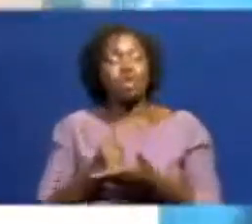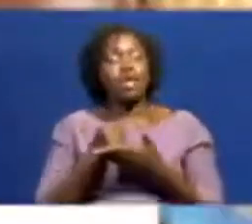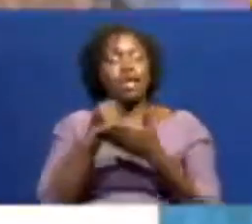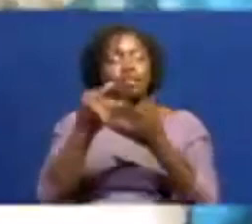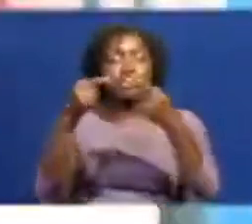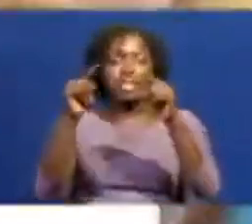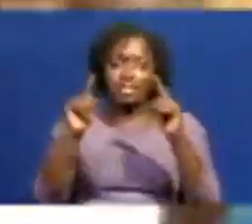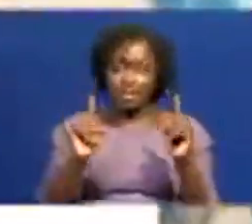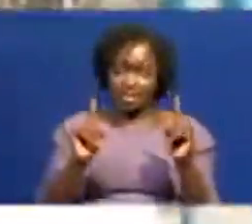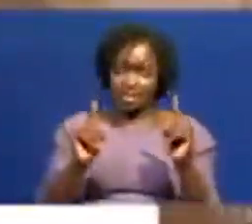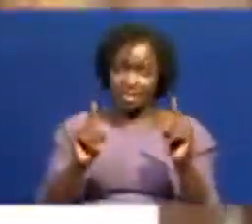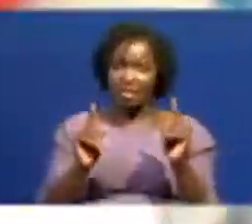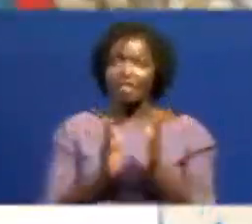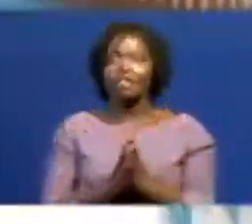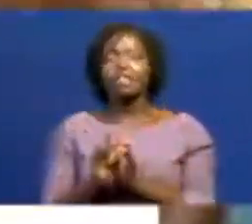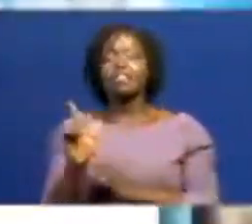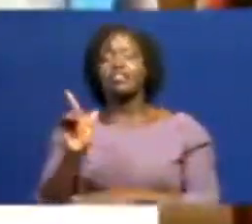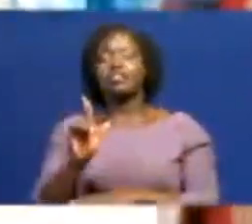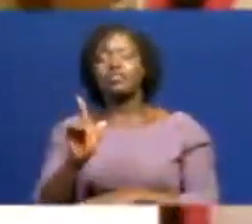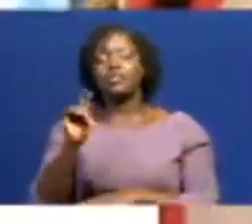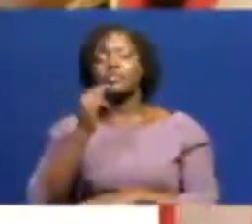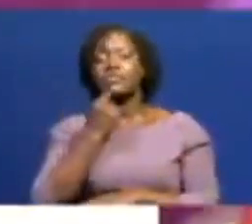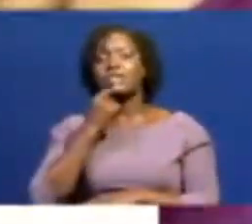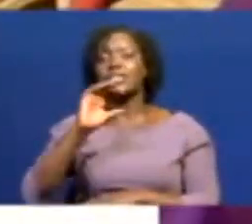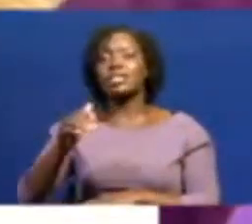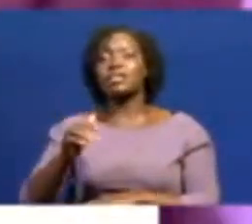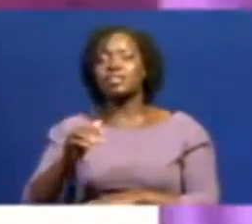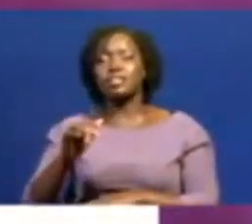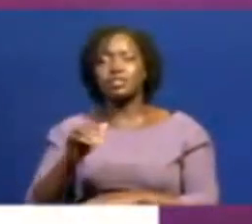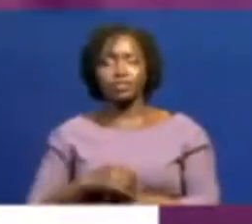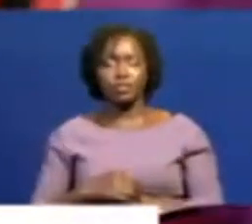For Prime Edition in Lodwar, Turkana County, I am Edward Kabasa.